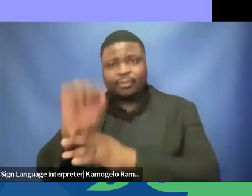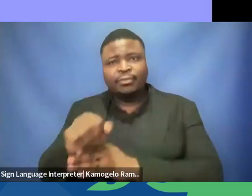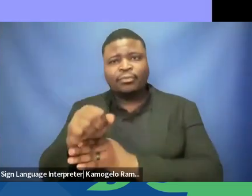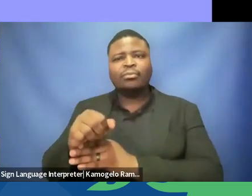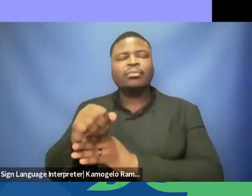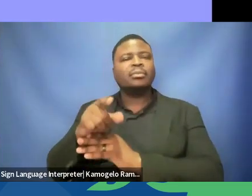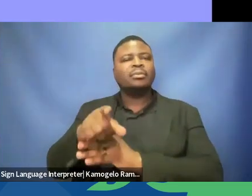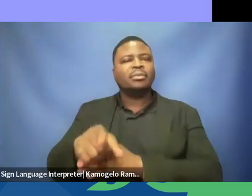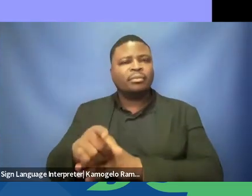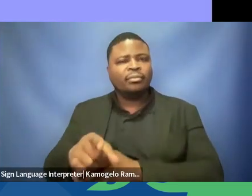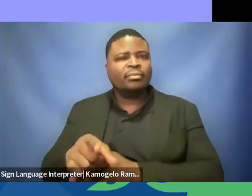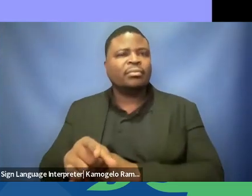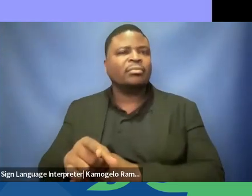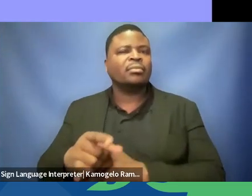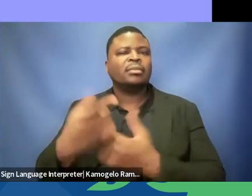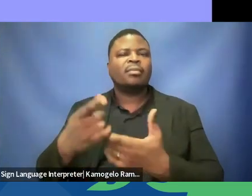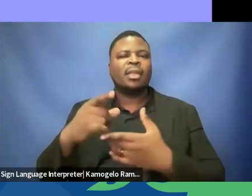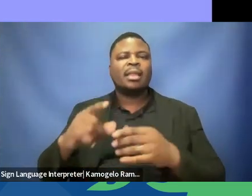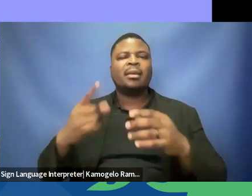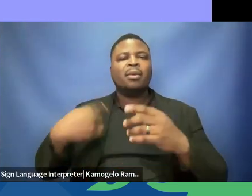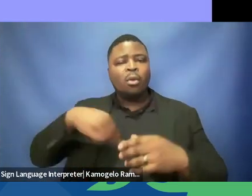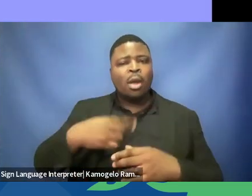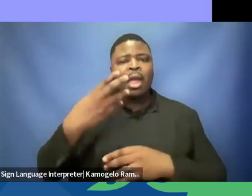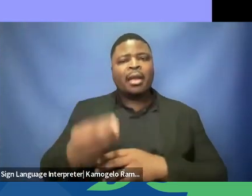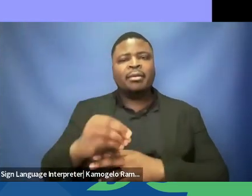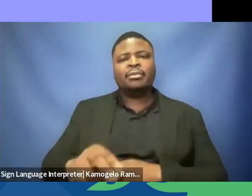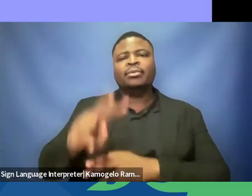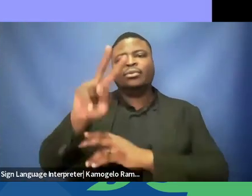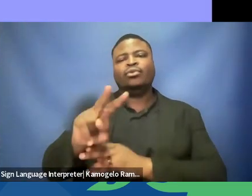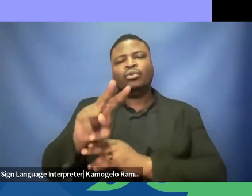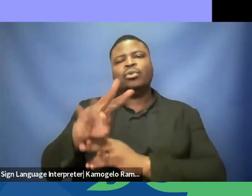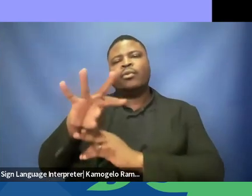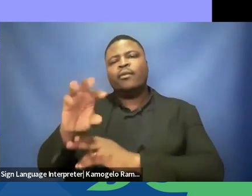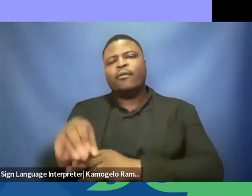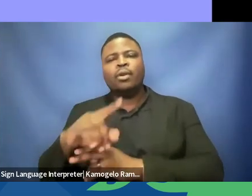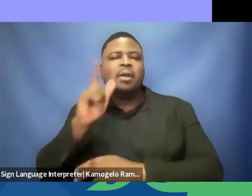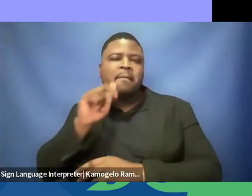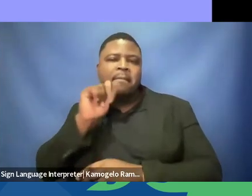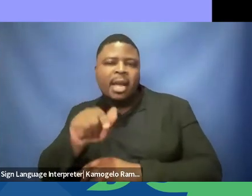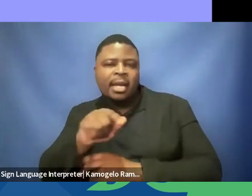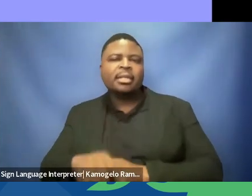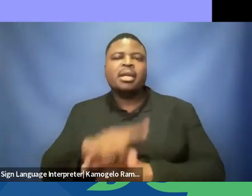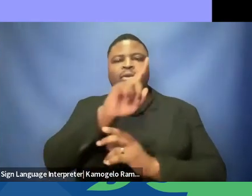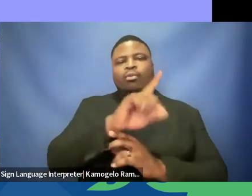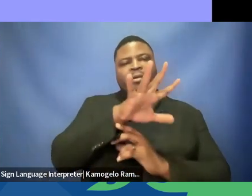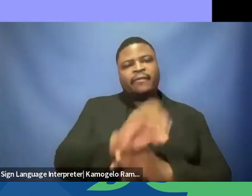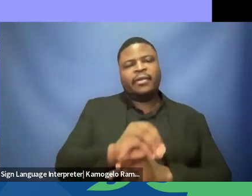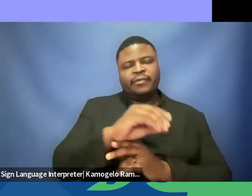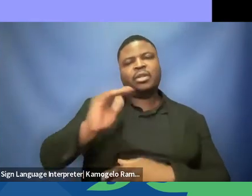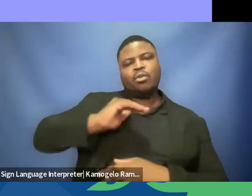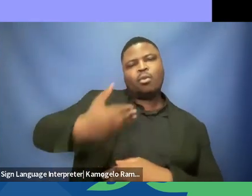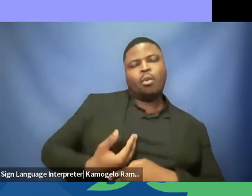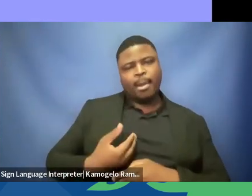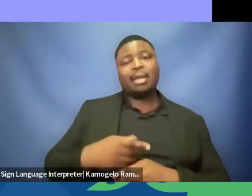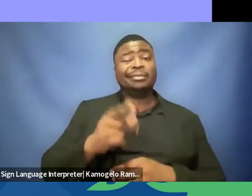social skills, among others. We had 240 men and 150 female, and they all completed this. And we